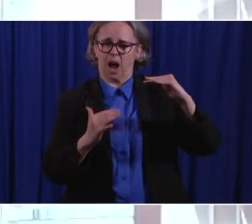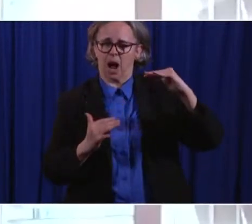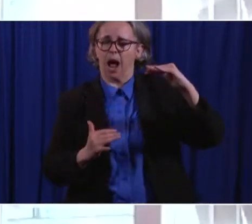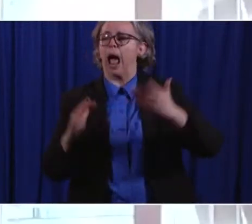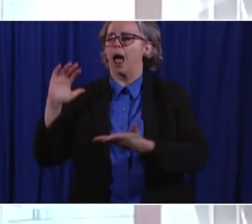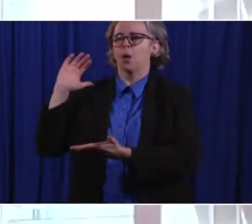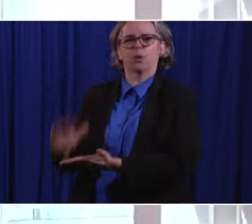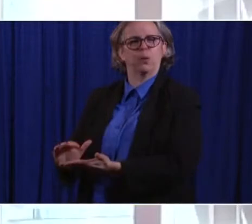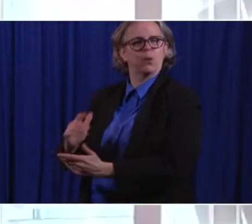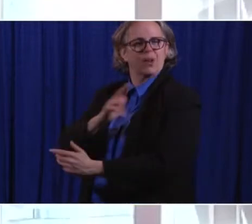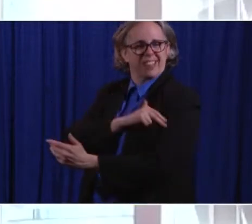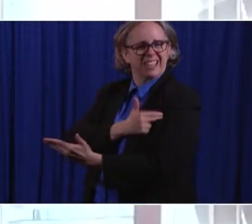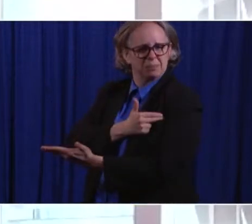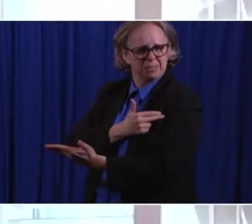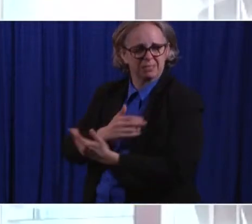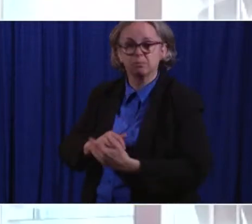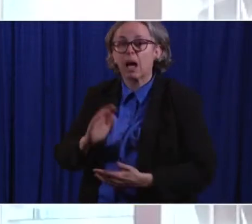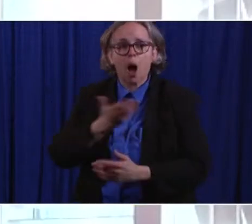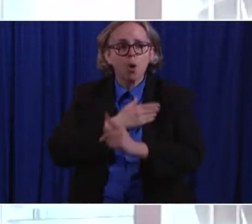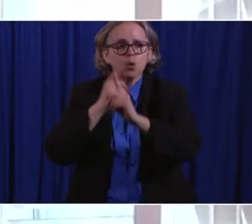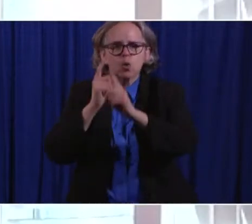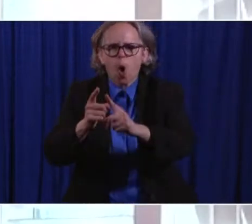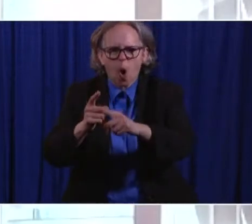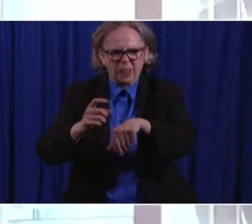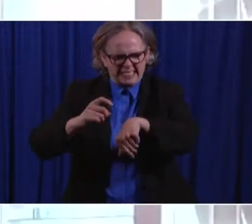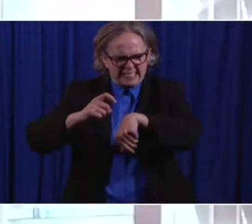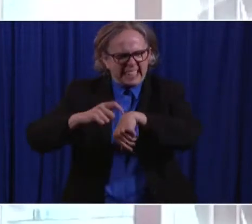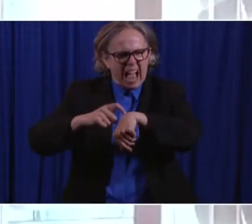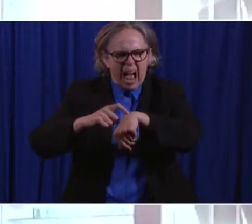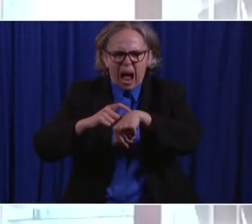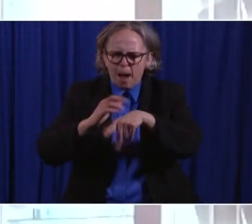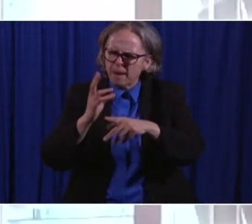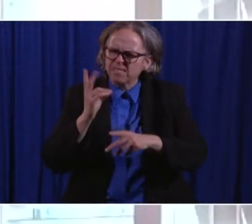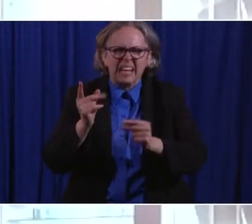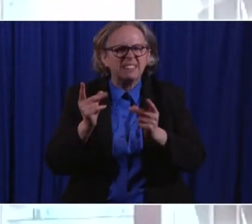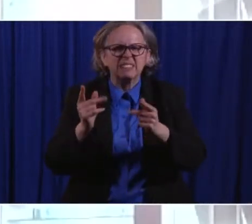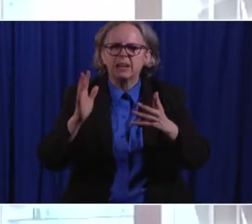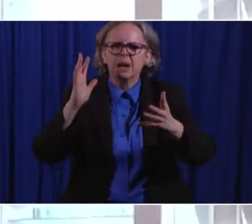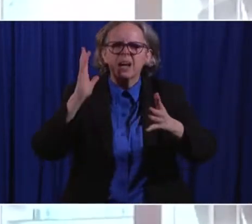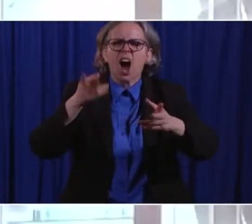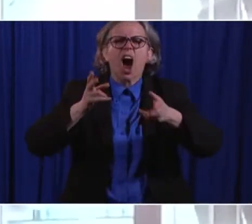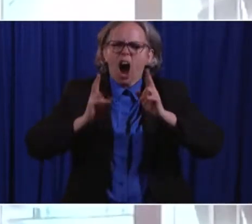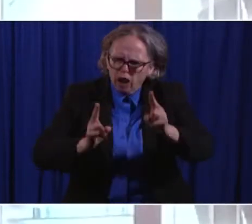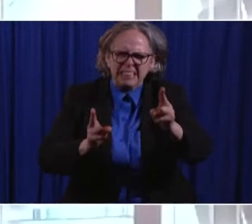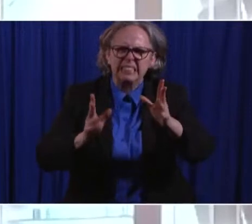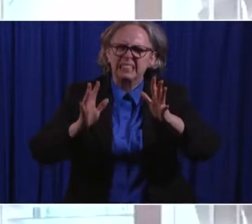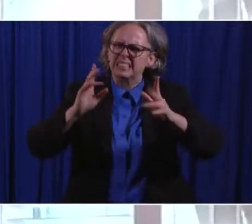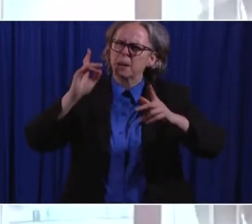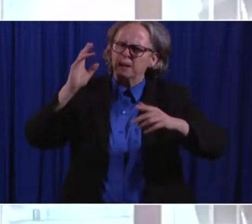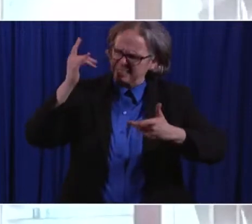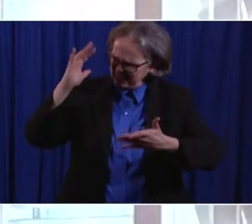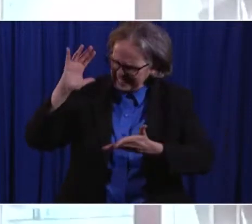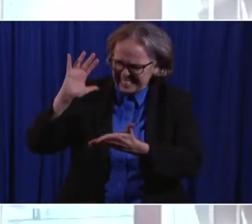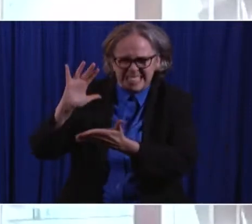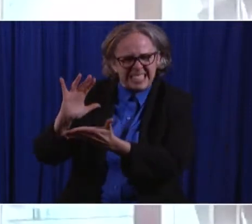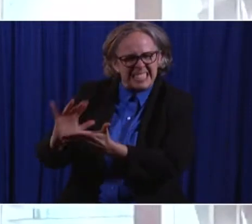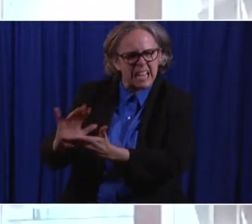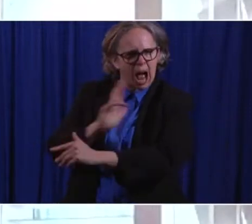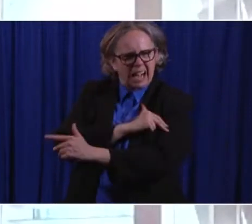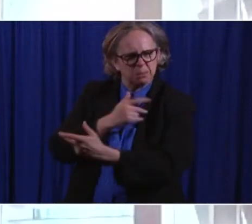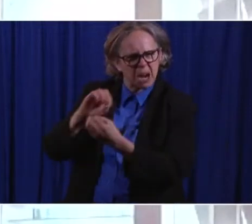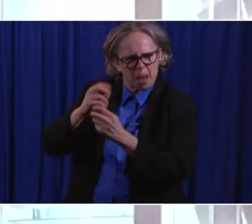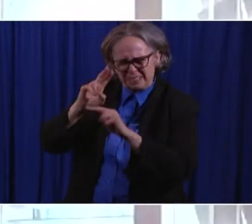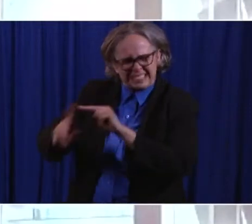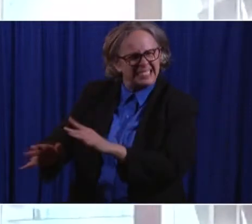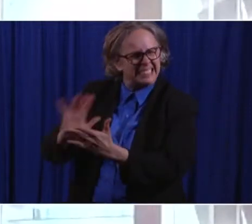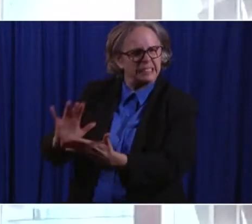get enough vaccine into enough arms that we reduce that number, that absolute number of people who end up